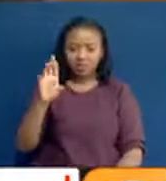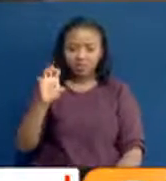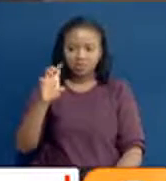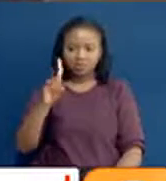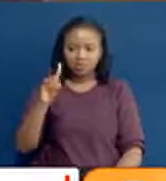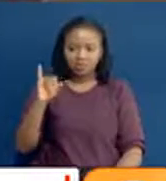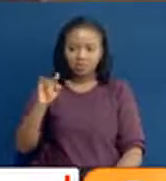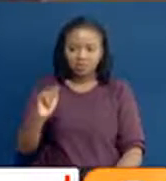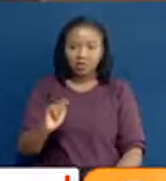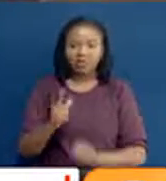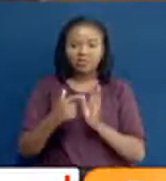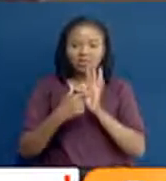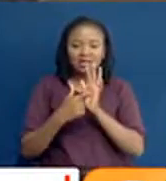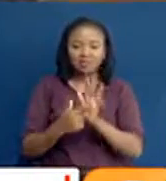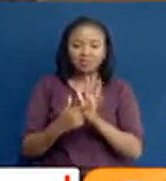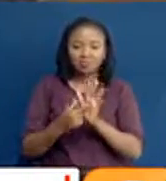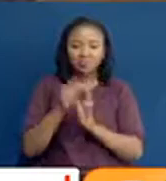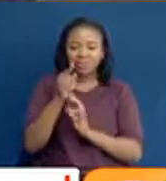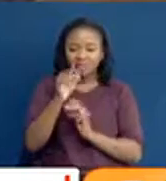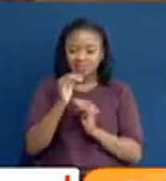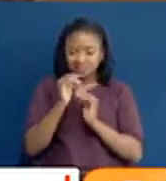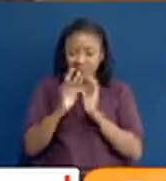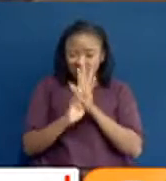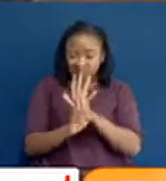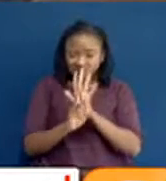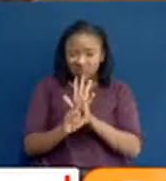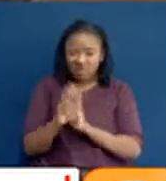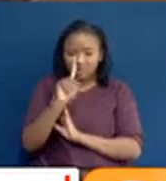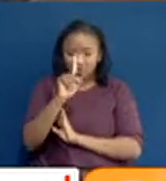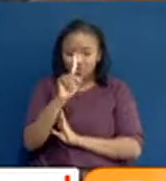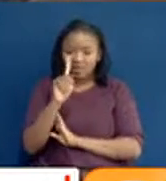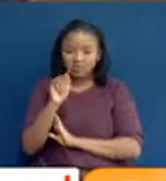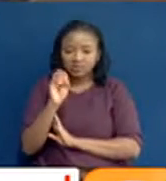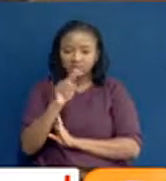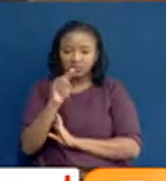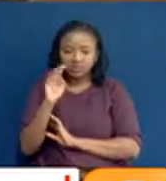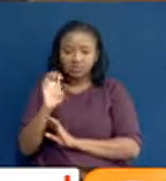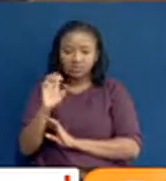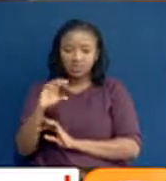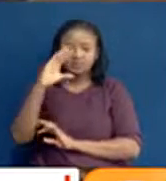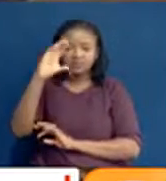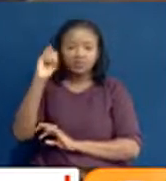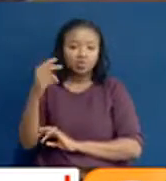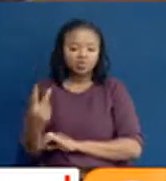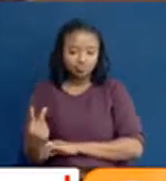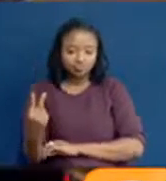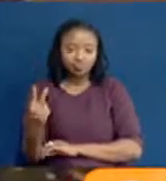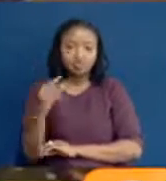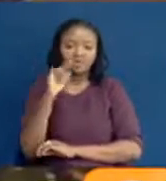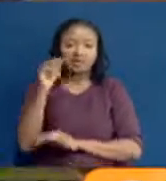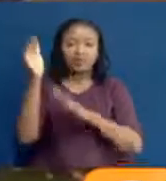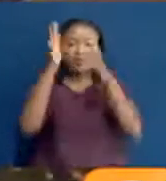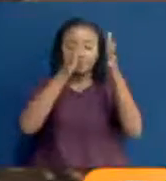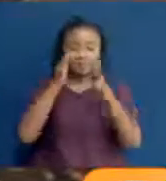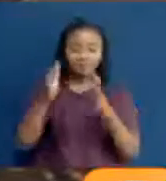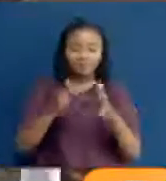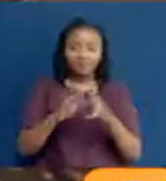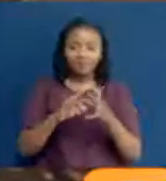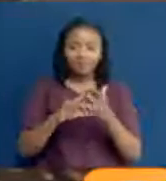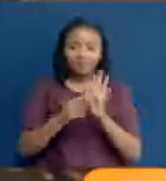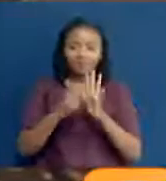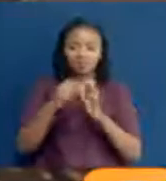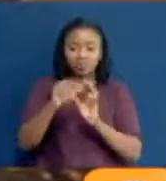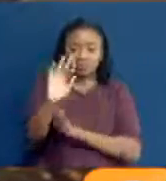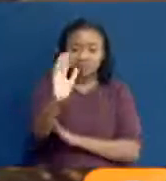1 ton of CO2 that has either been removed or avoided from the atmosphere. Okay. What does that mean? Removed a